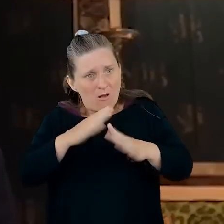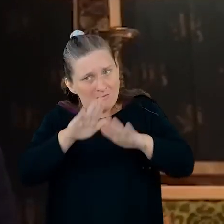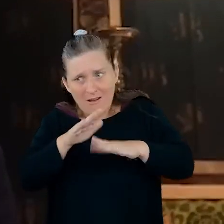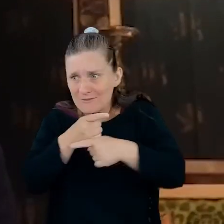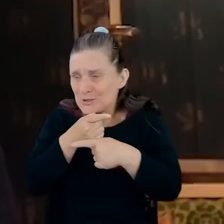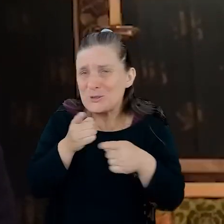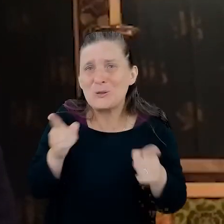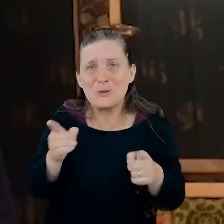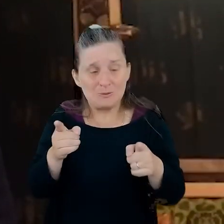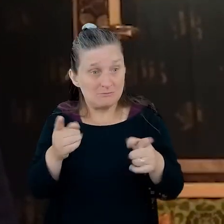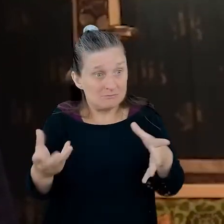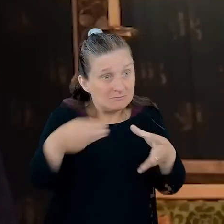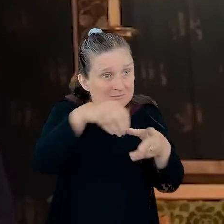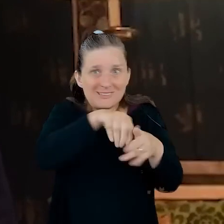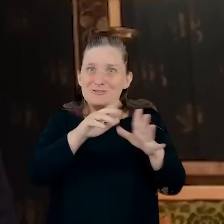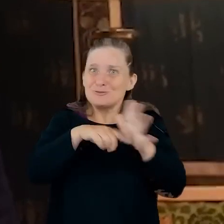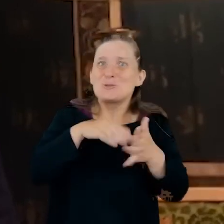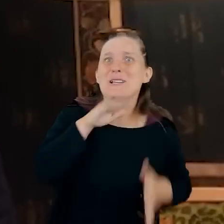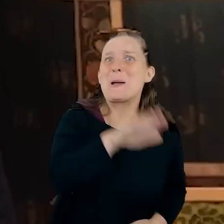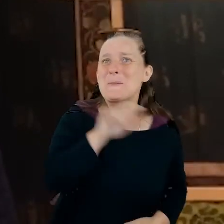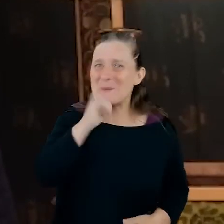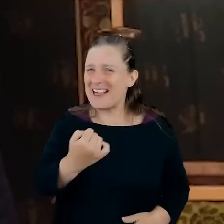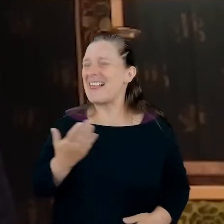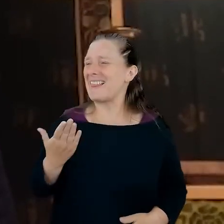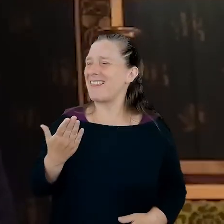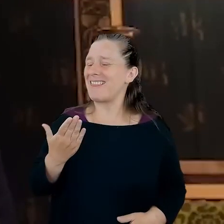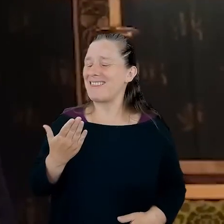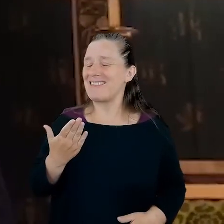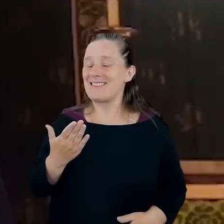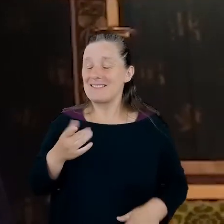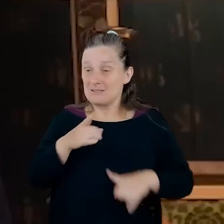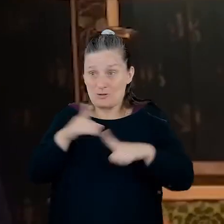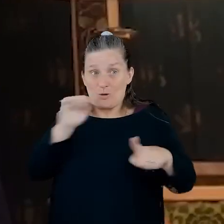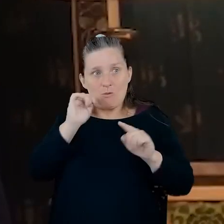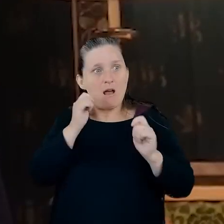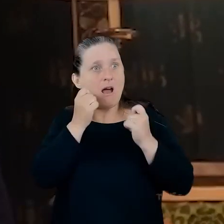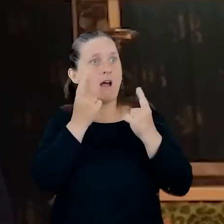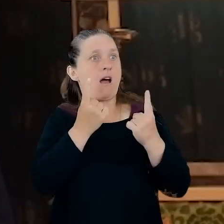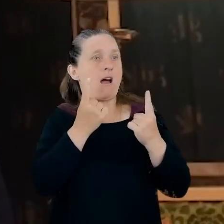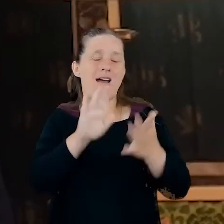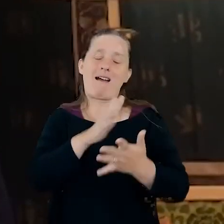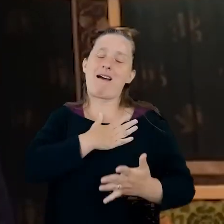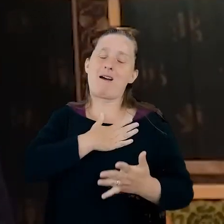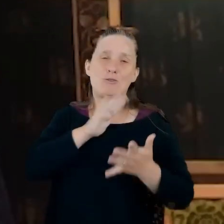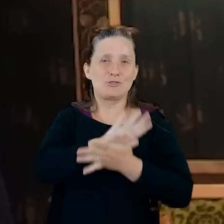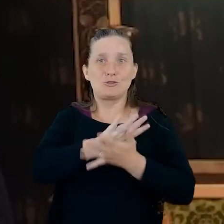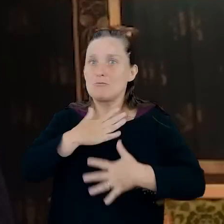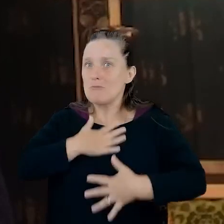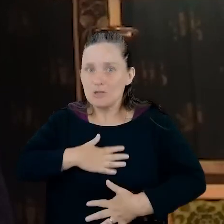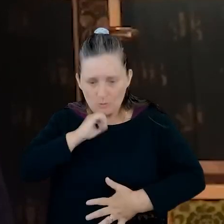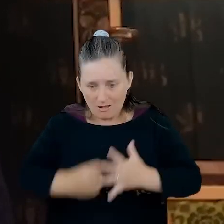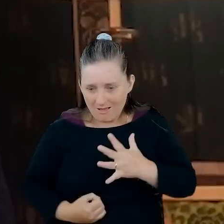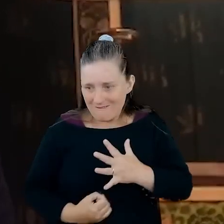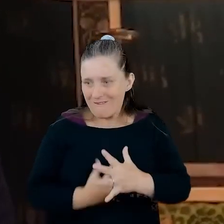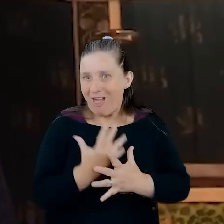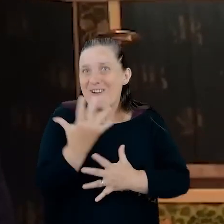be comforted in Jerusalem. You shall see and your heart shall rejoice. Your bodies shall flourish like the